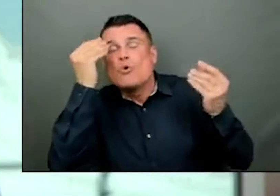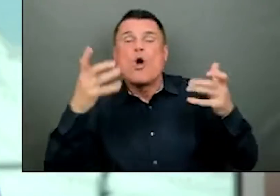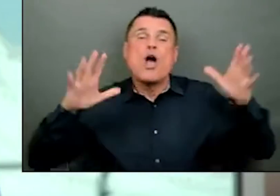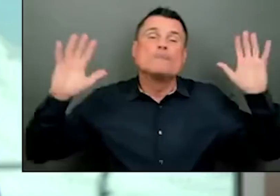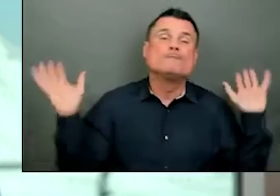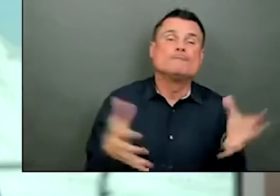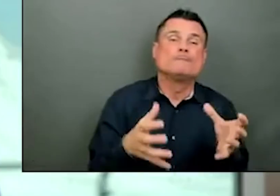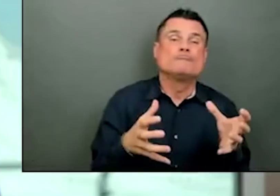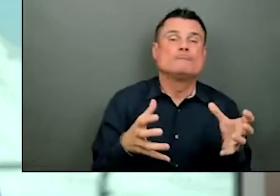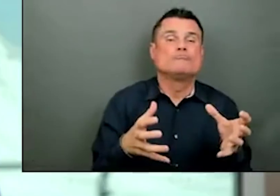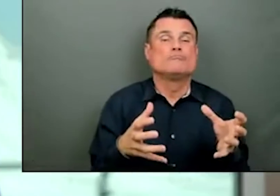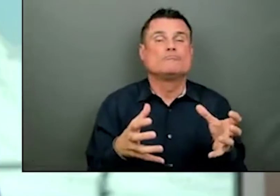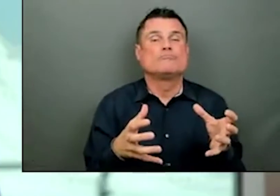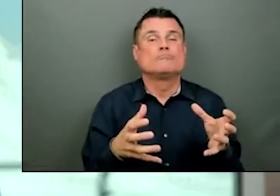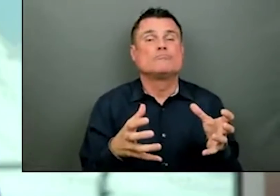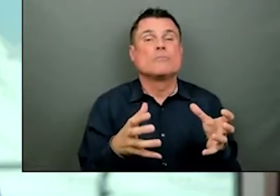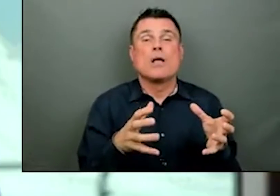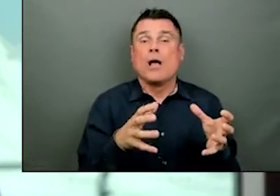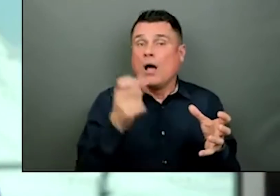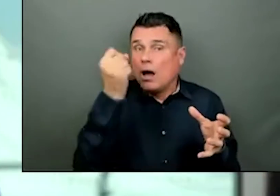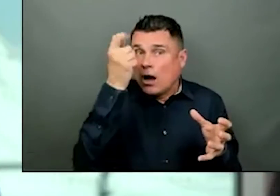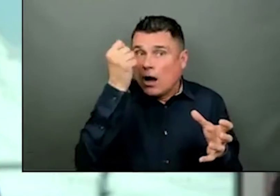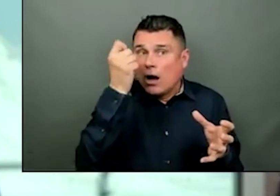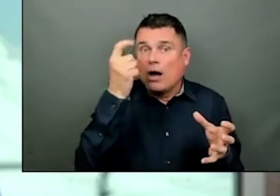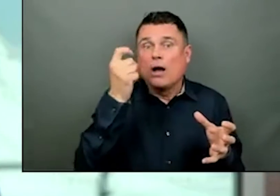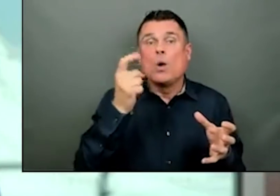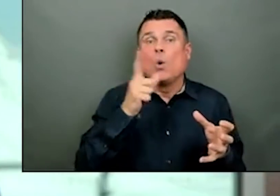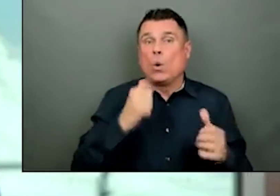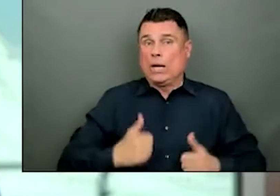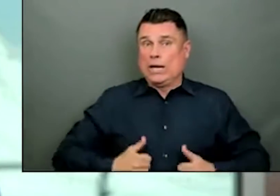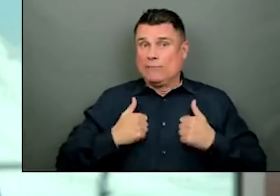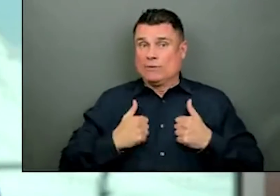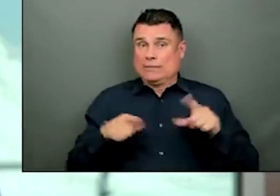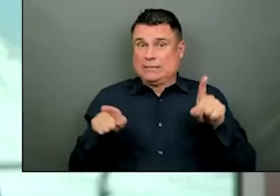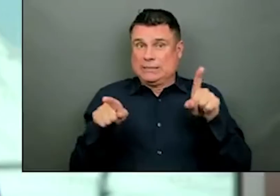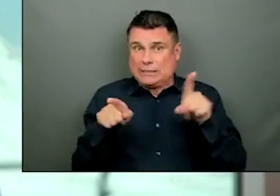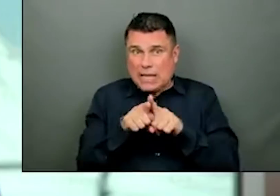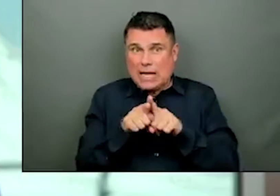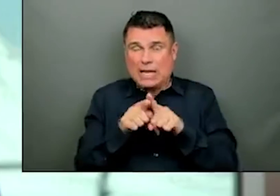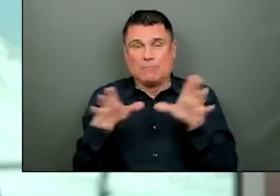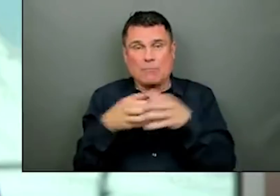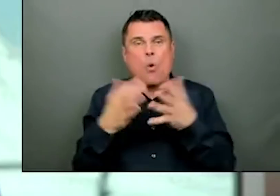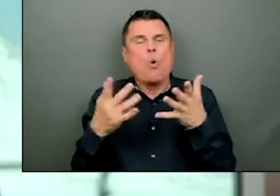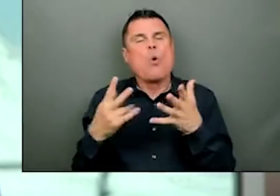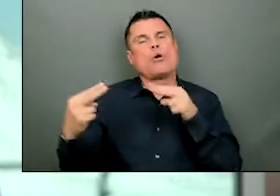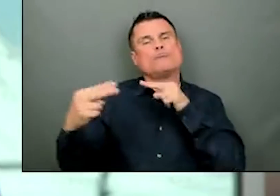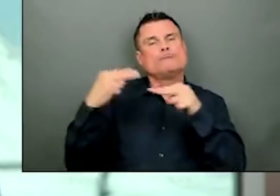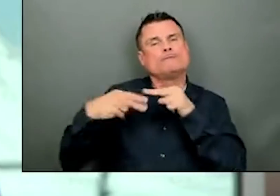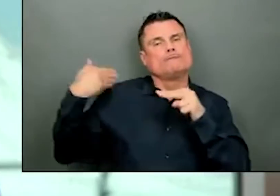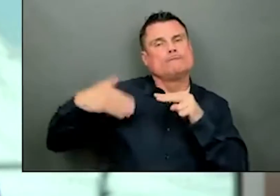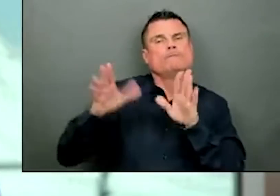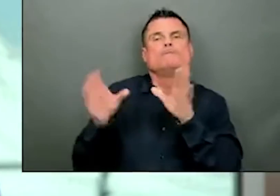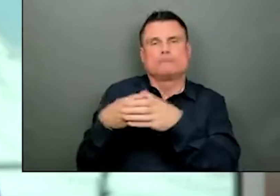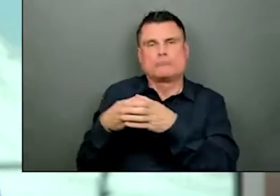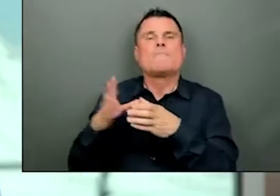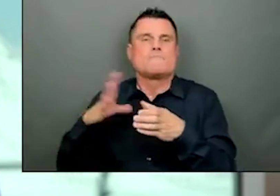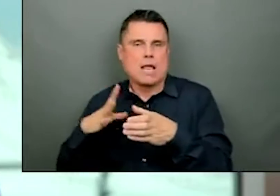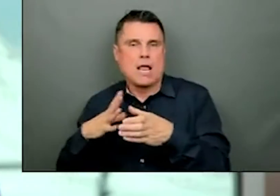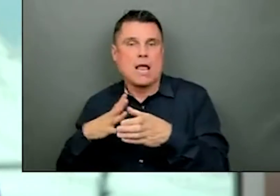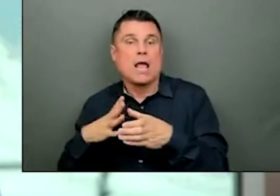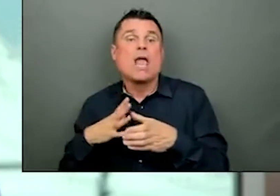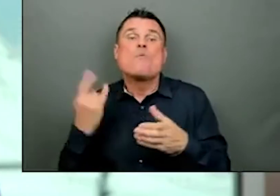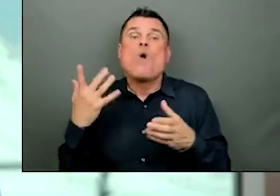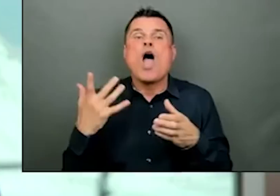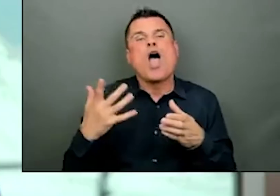COVID-19 safety plans and precautions need to continue to be followed. As more and more of our seniors and elders